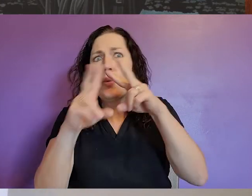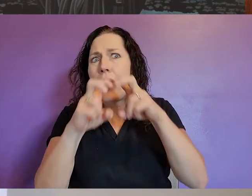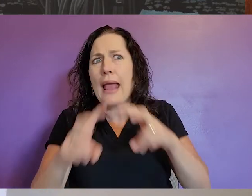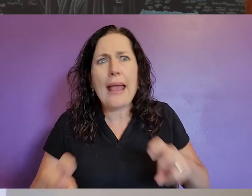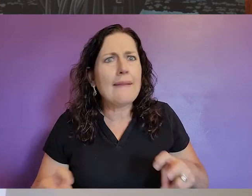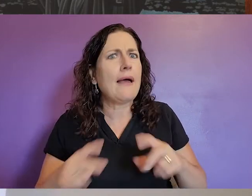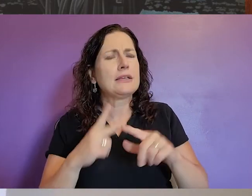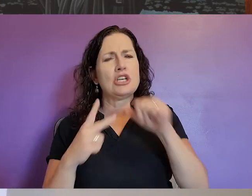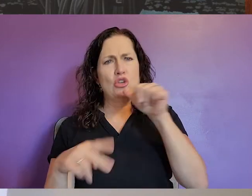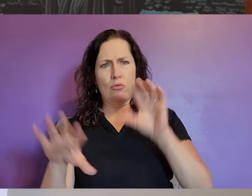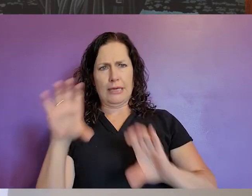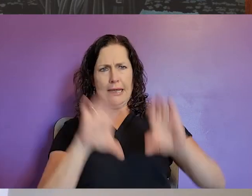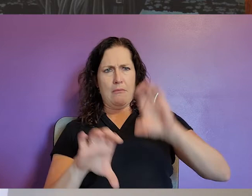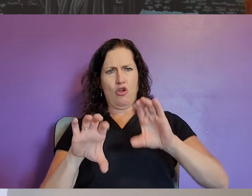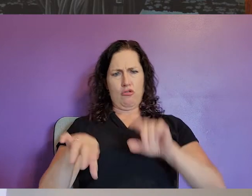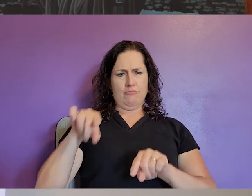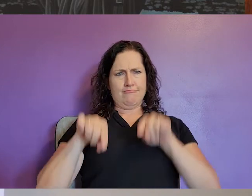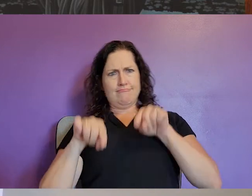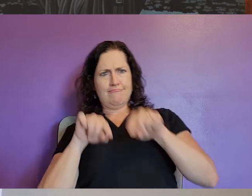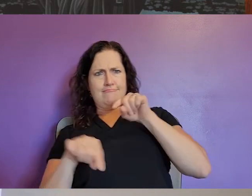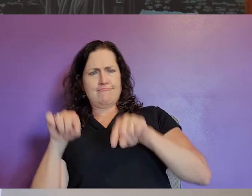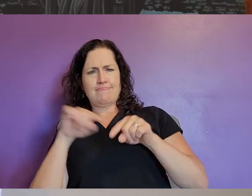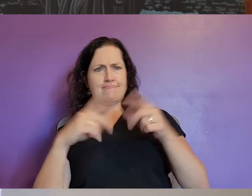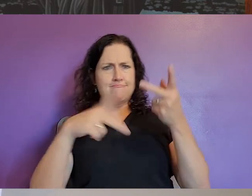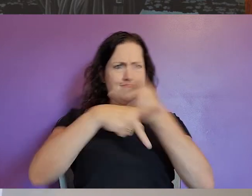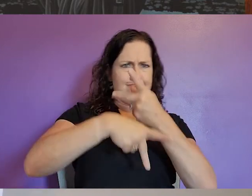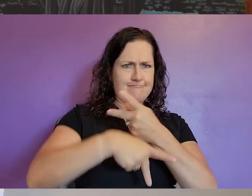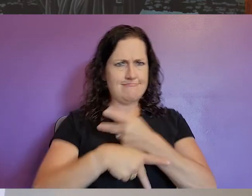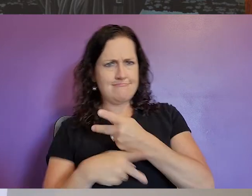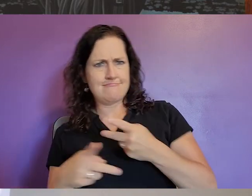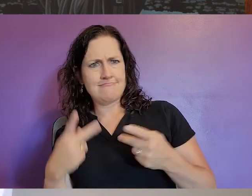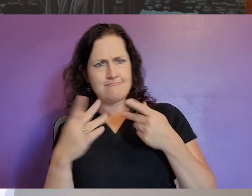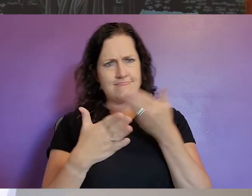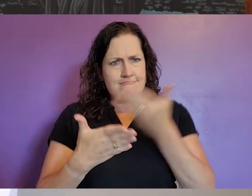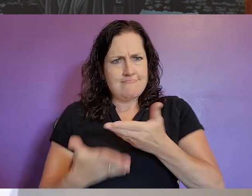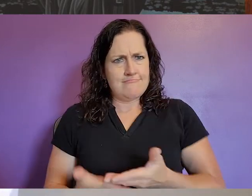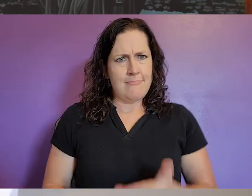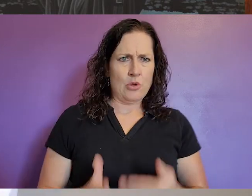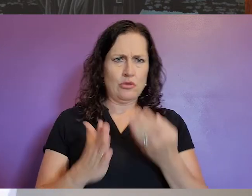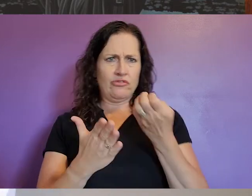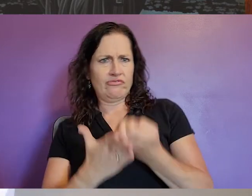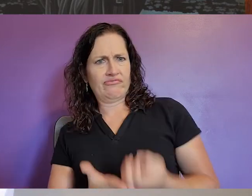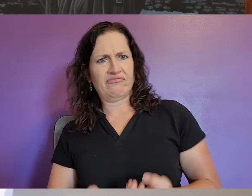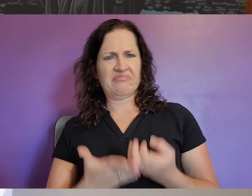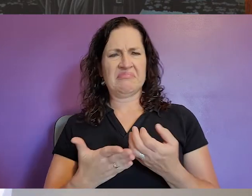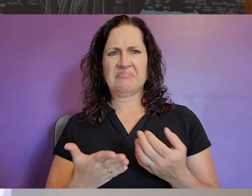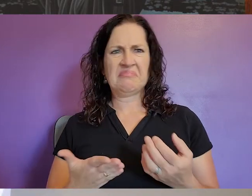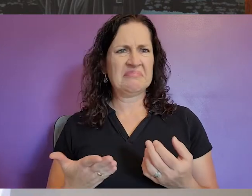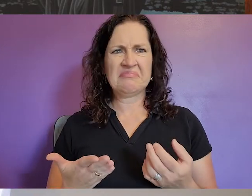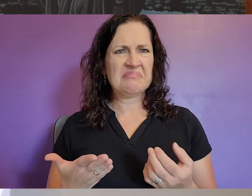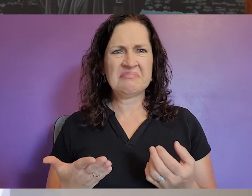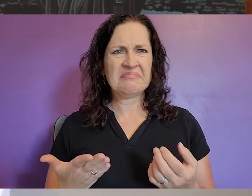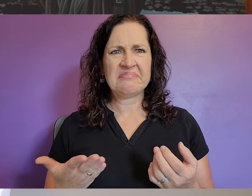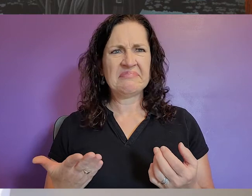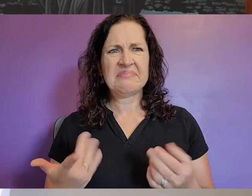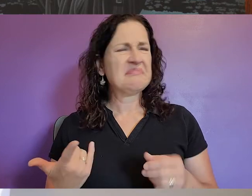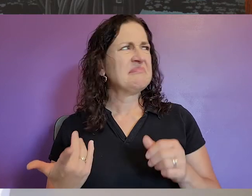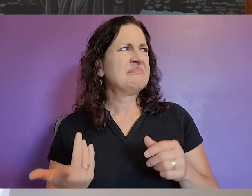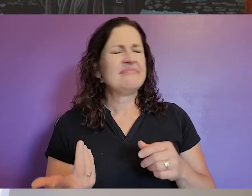to be analyzed. It's not to be chemically or in any way